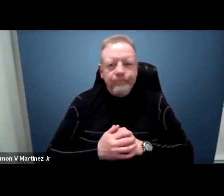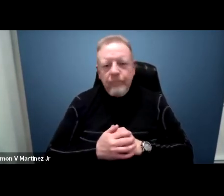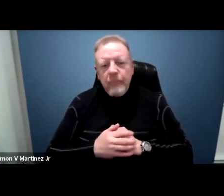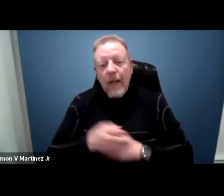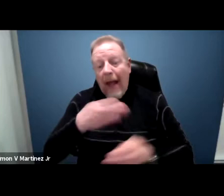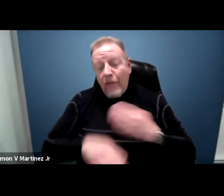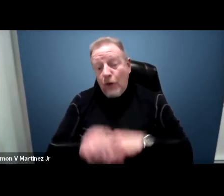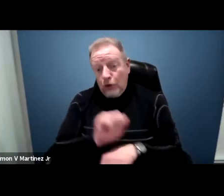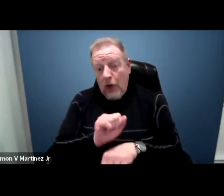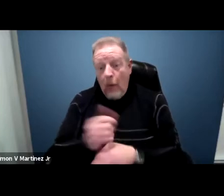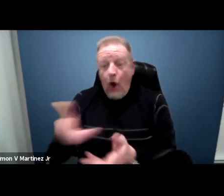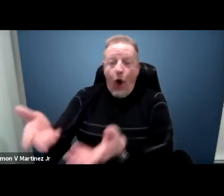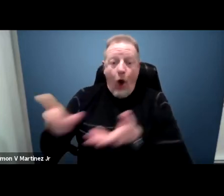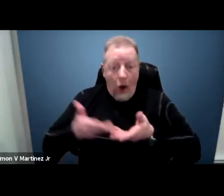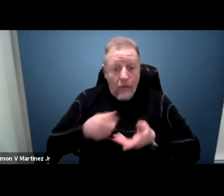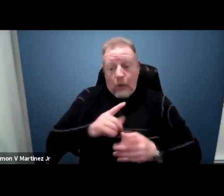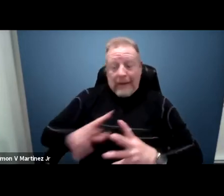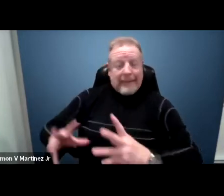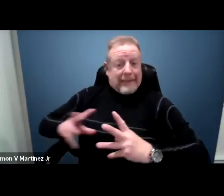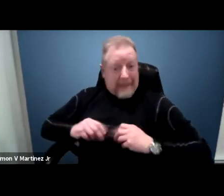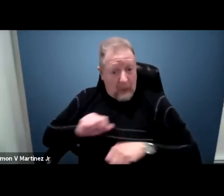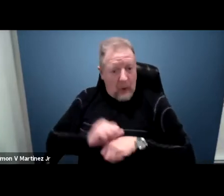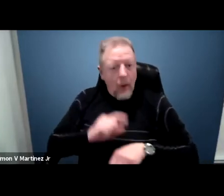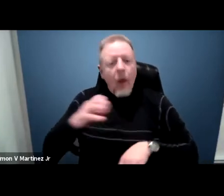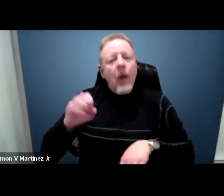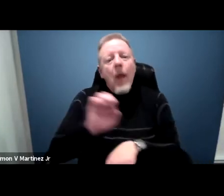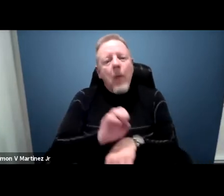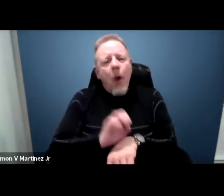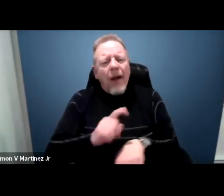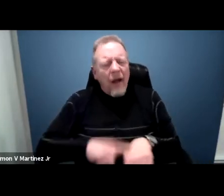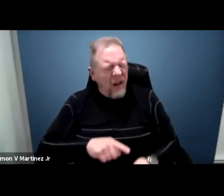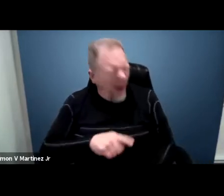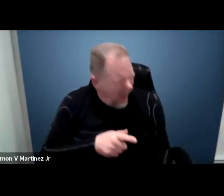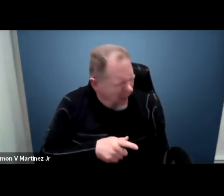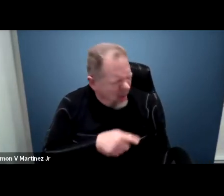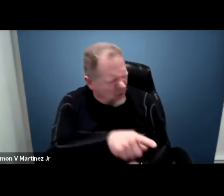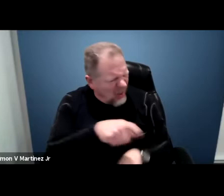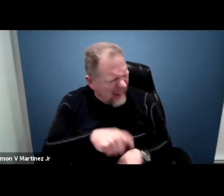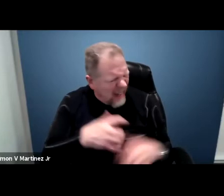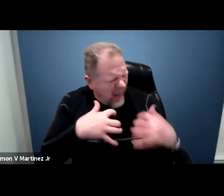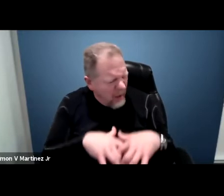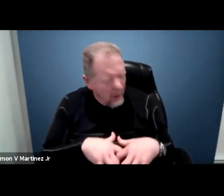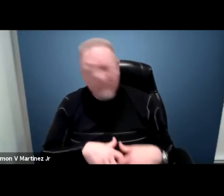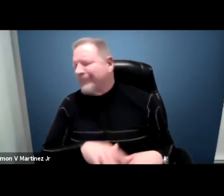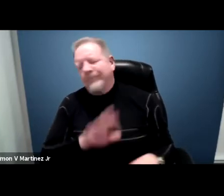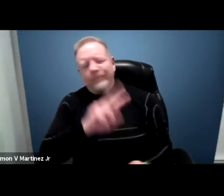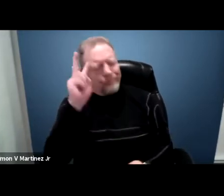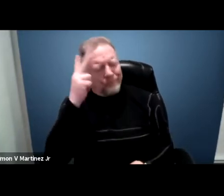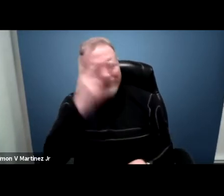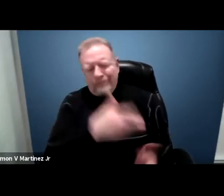after the job has been offered, and an employer cannot rescind a job offer if you ask for an